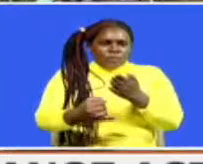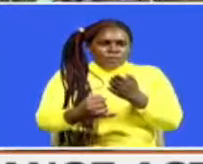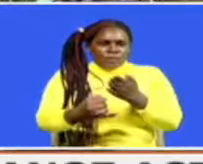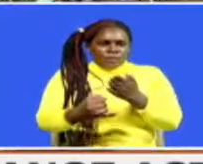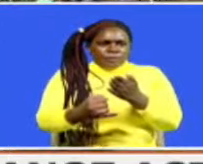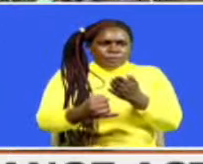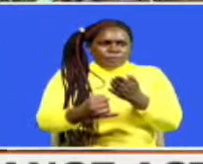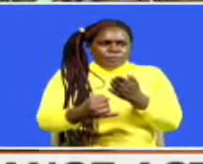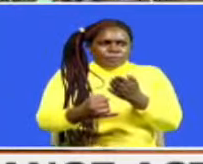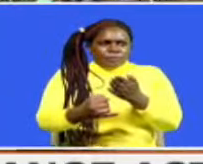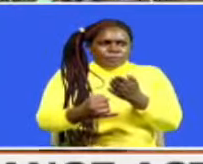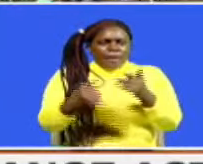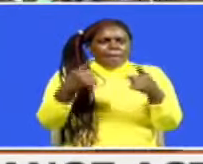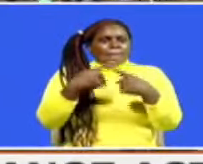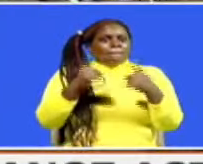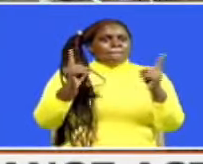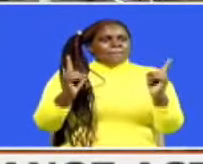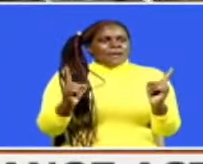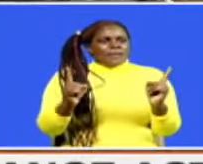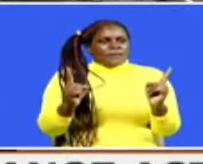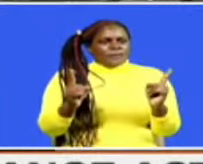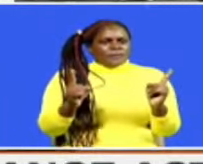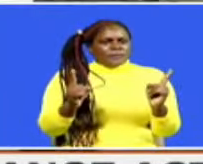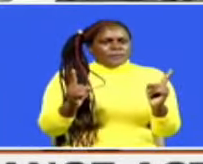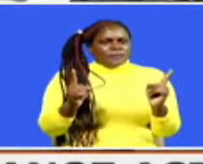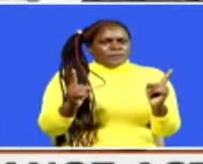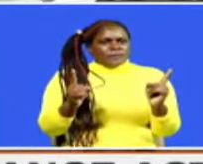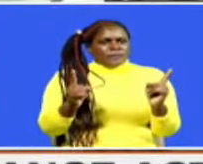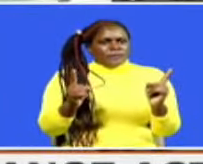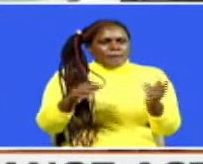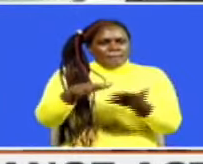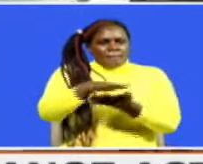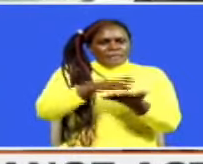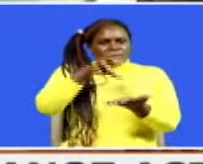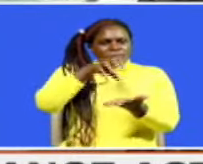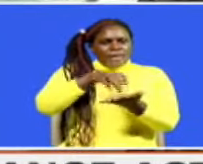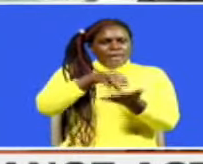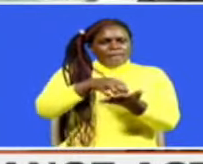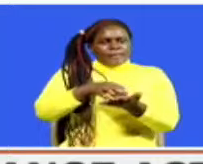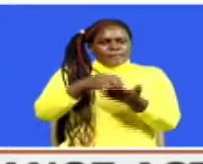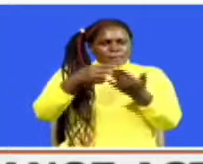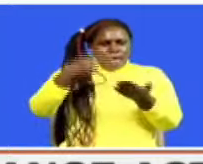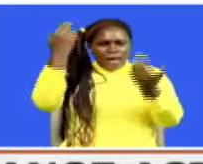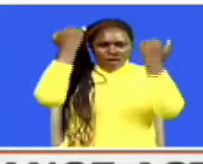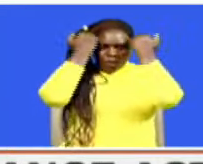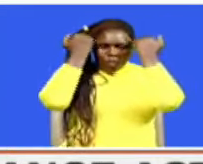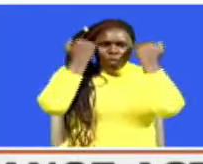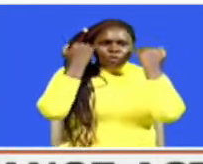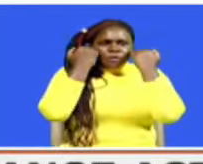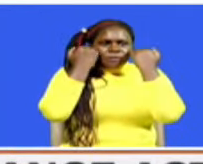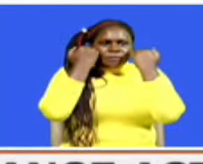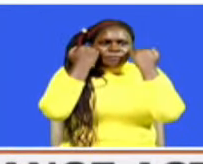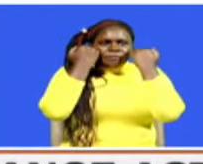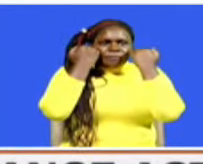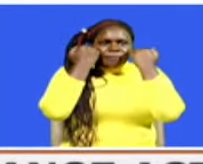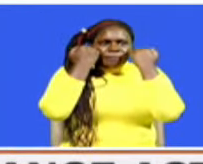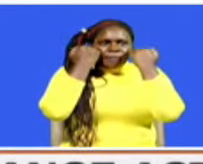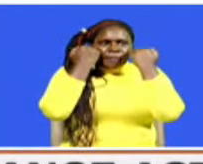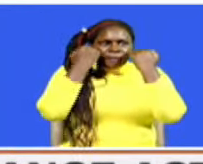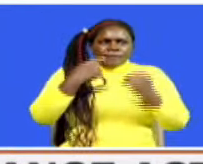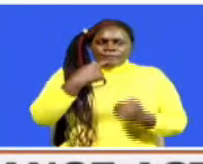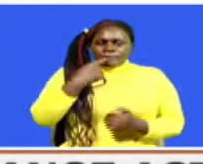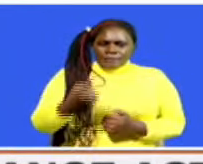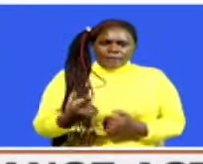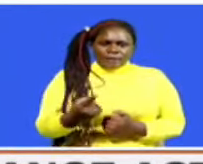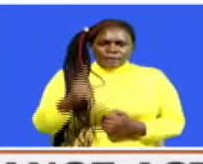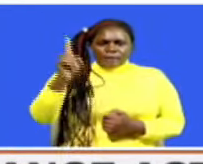medical services. However, Justice Chacha's ruling was based on a case filed at the High Court by Joseph Enoch Aura. Aura had argued